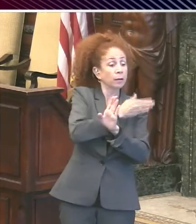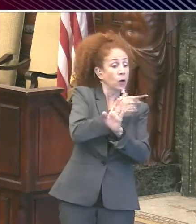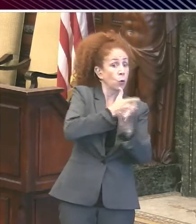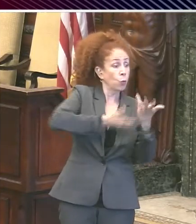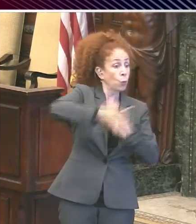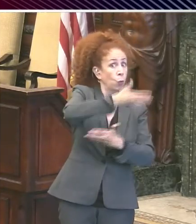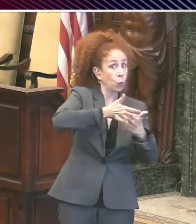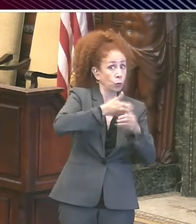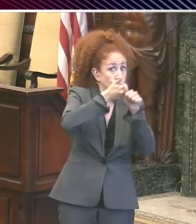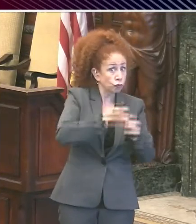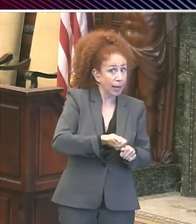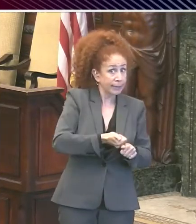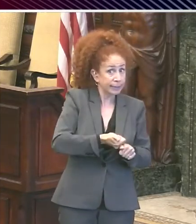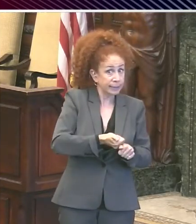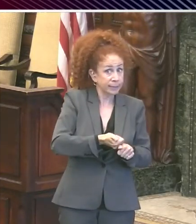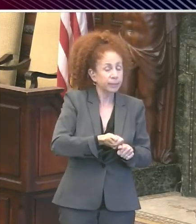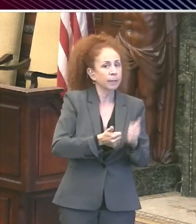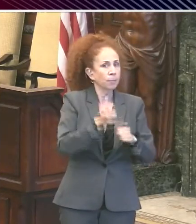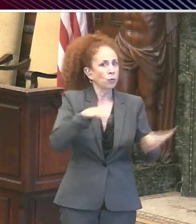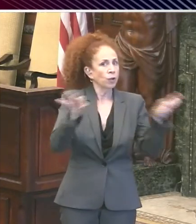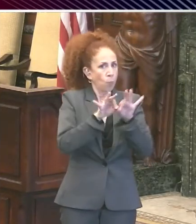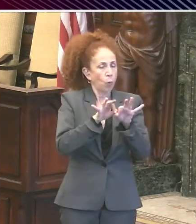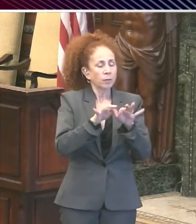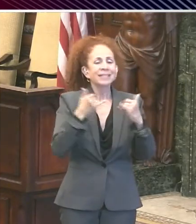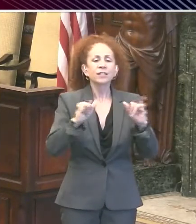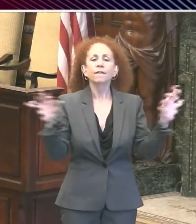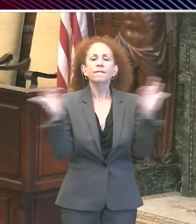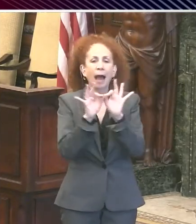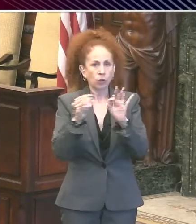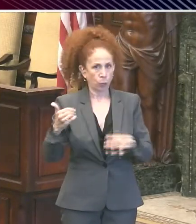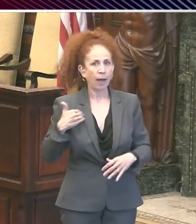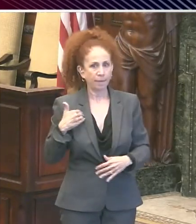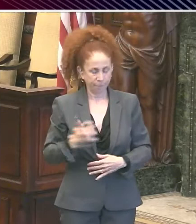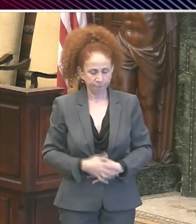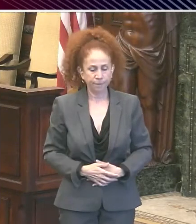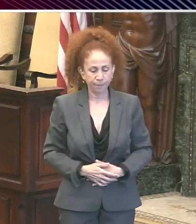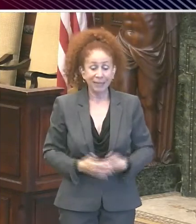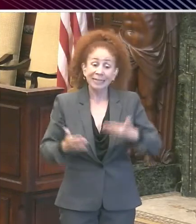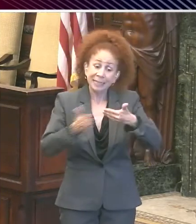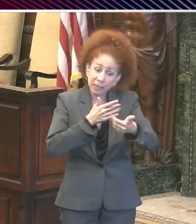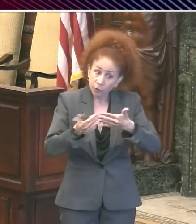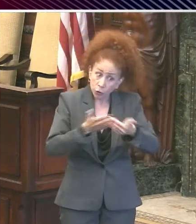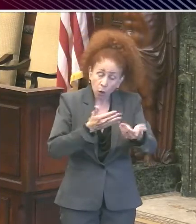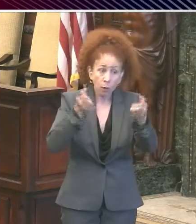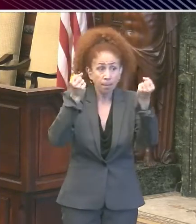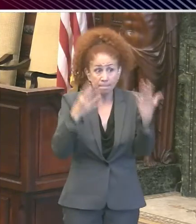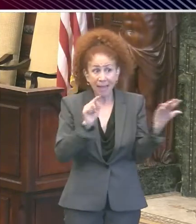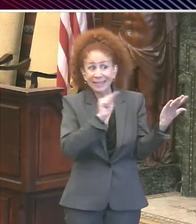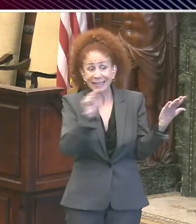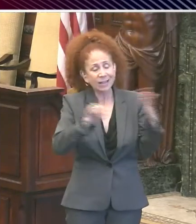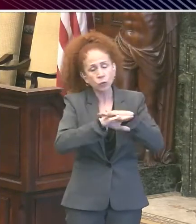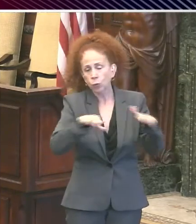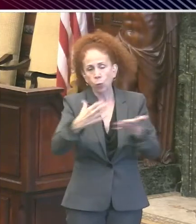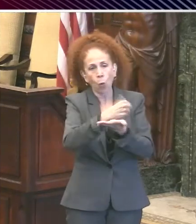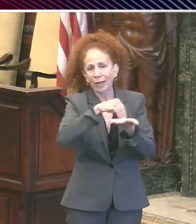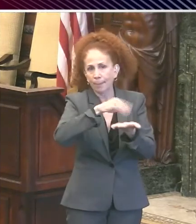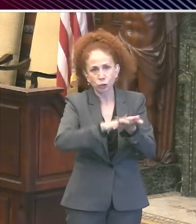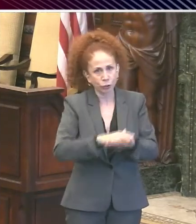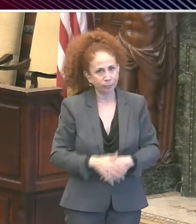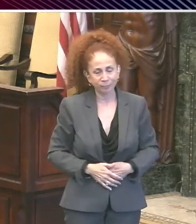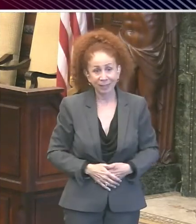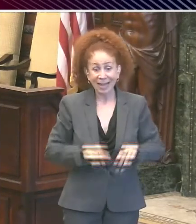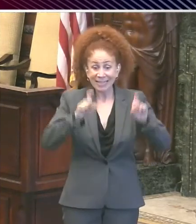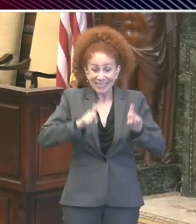for whom it's most important. So there's still value to testing, even though there are many cases that we won't pick up. Testing